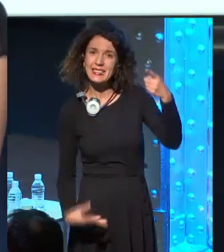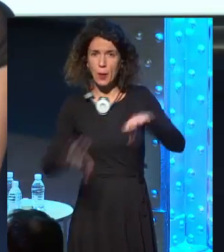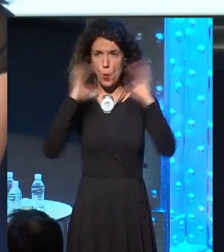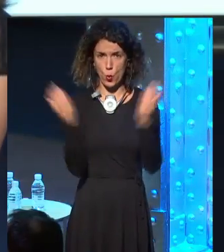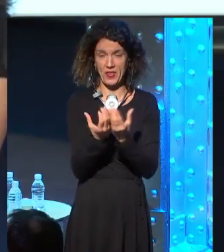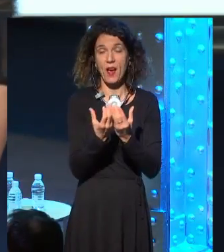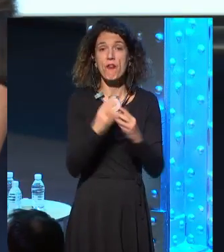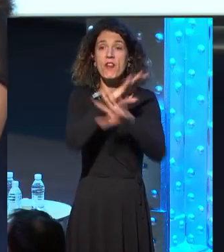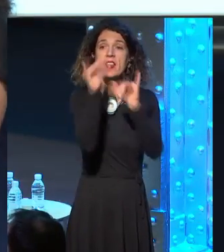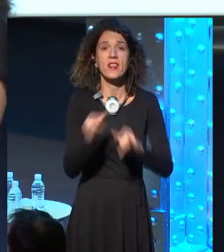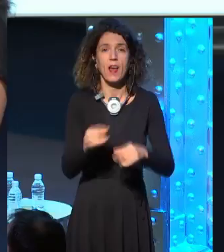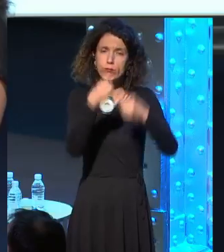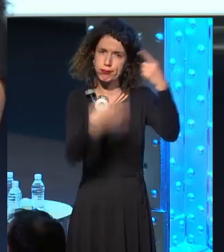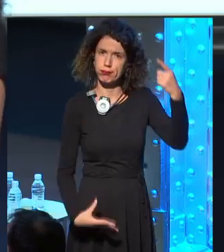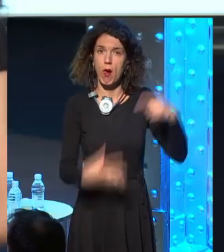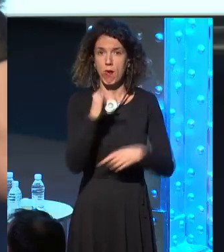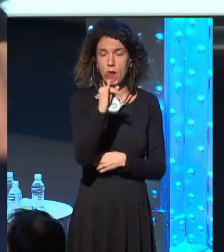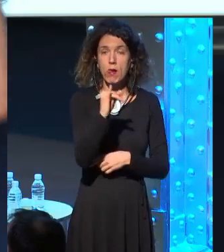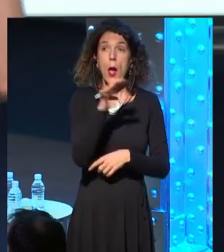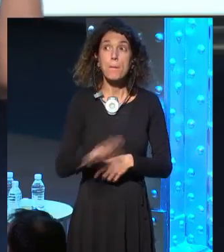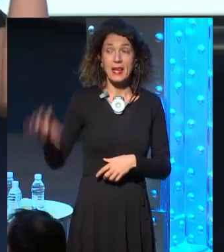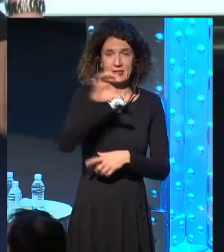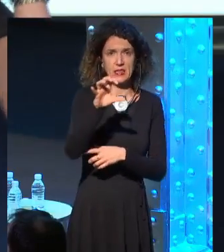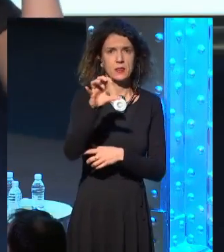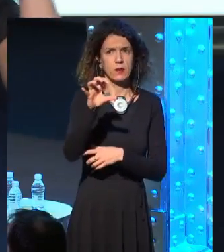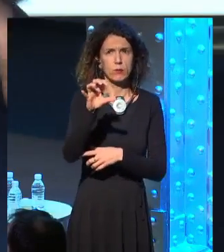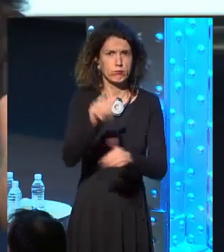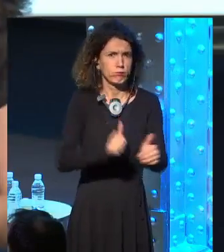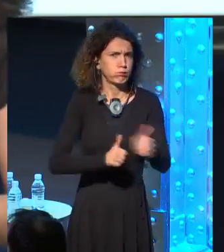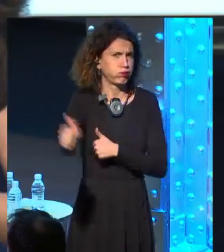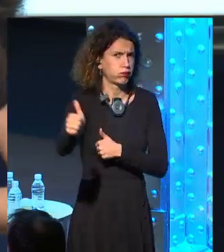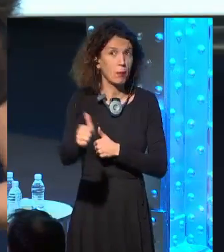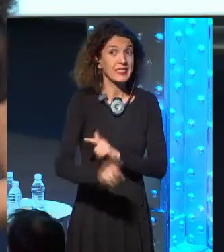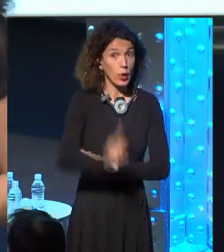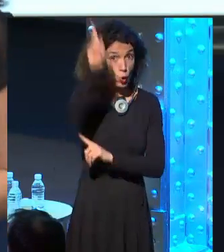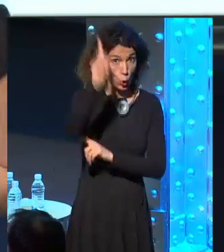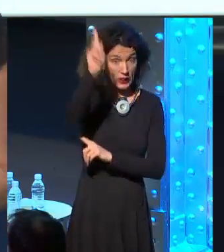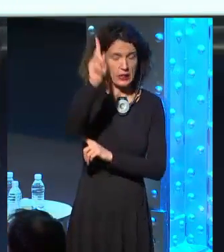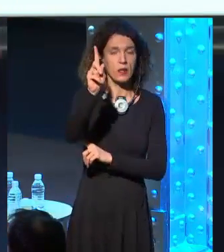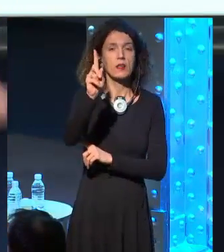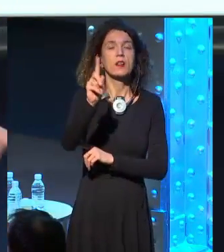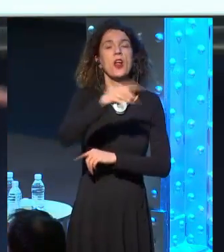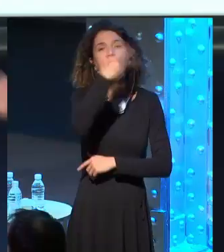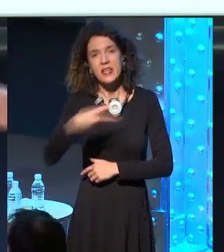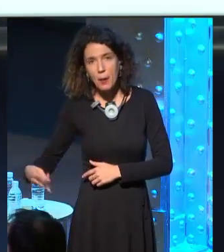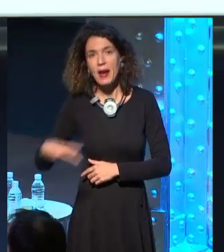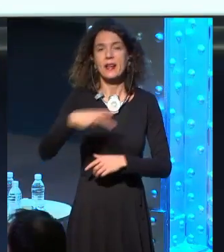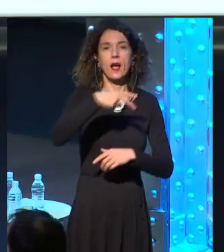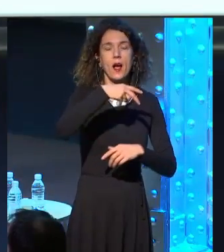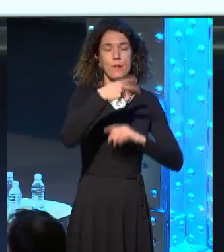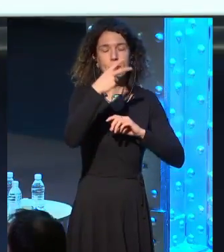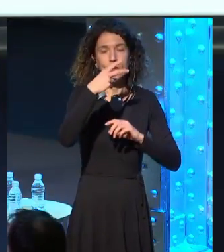other place in the world where you can live as you live in Spain, but the ranking of the world says